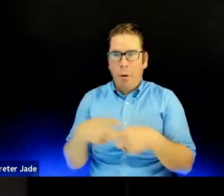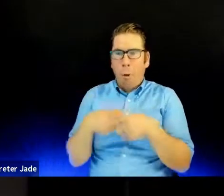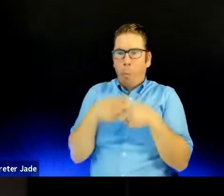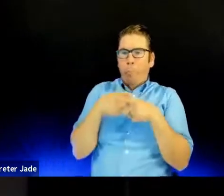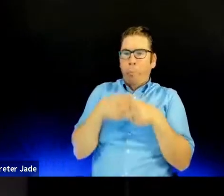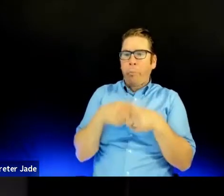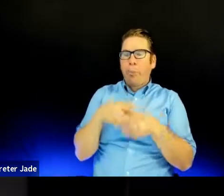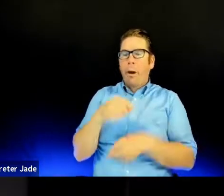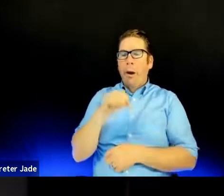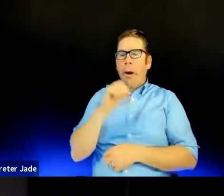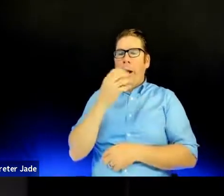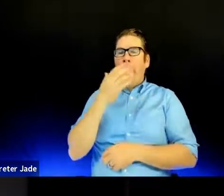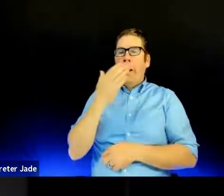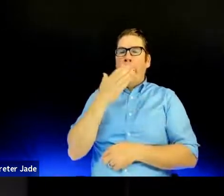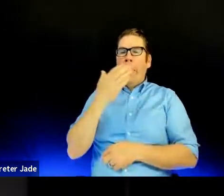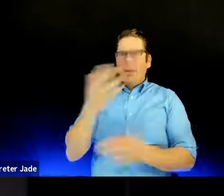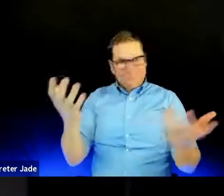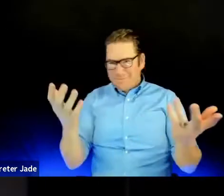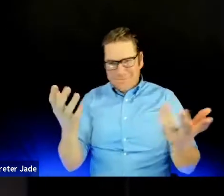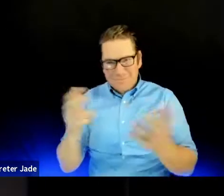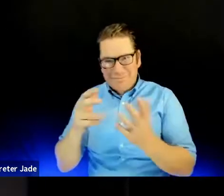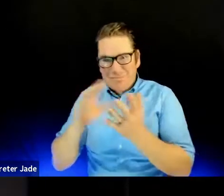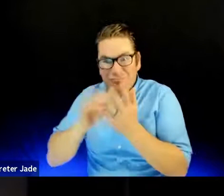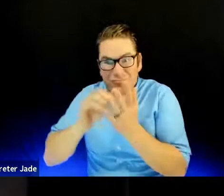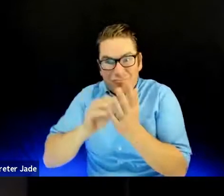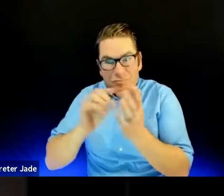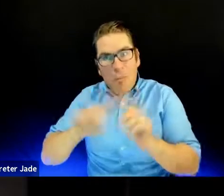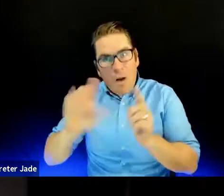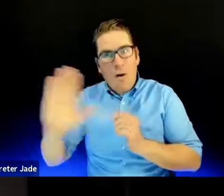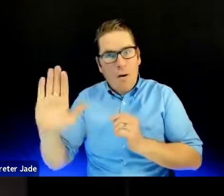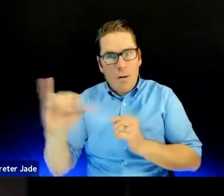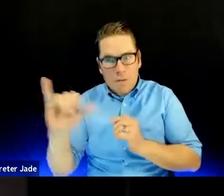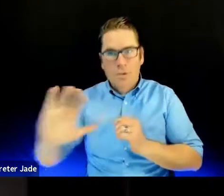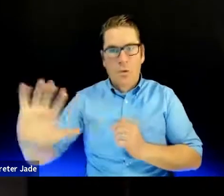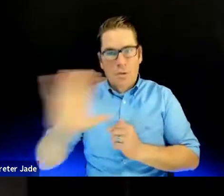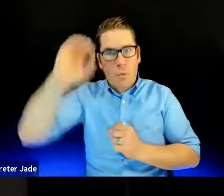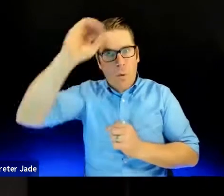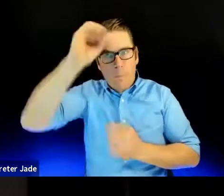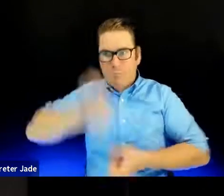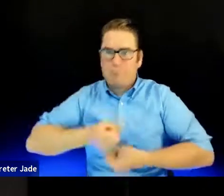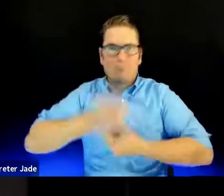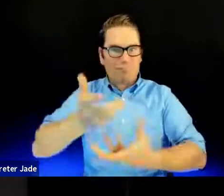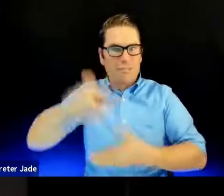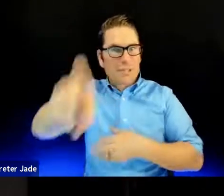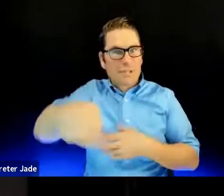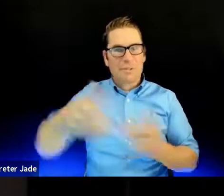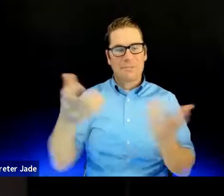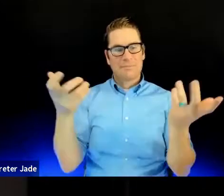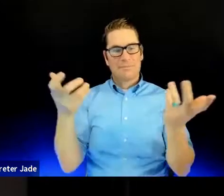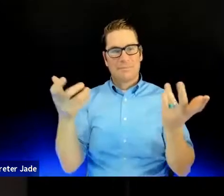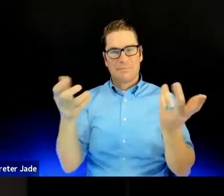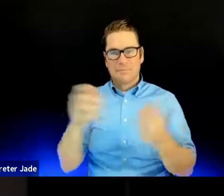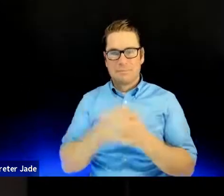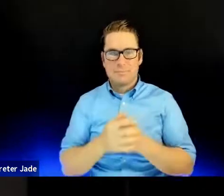get everything, let everything sink in, but share your opinion also. And I expect that in the class. That's awesome. That